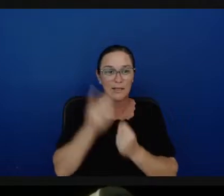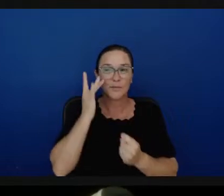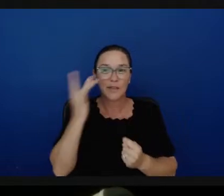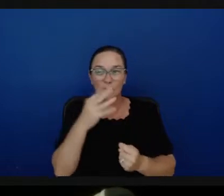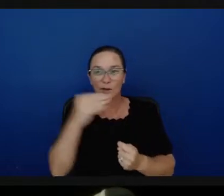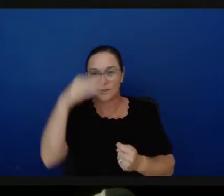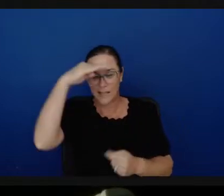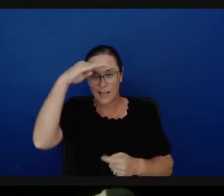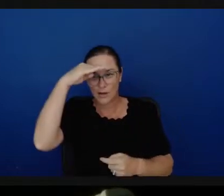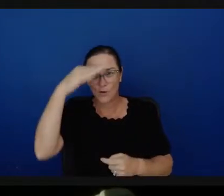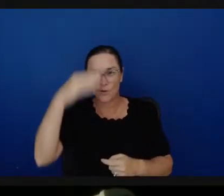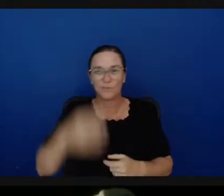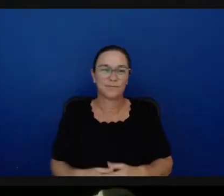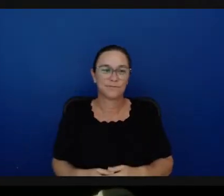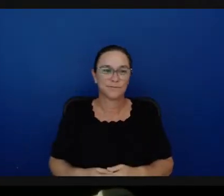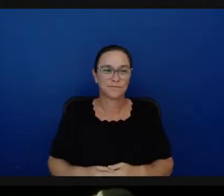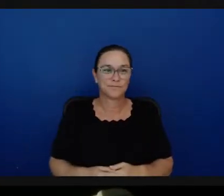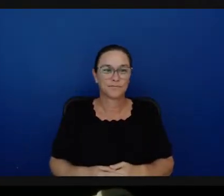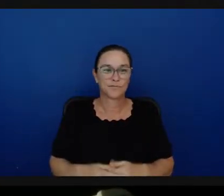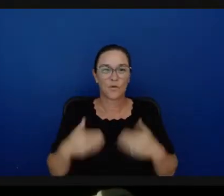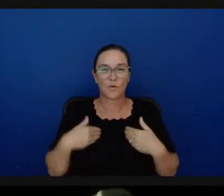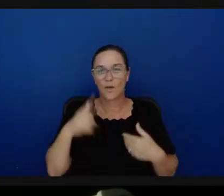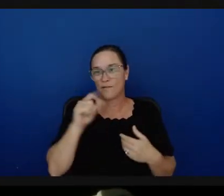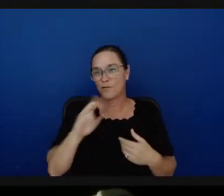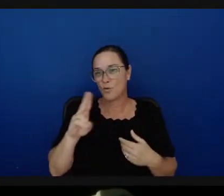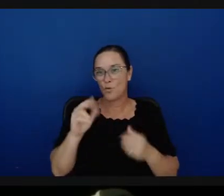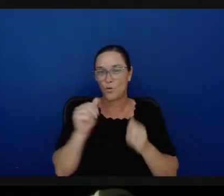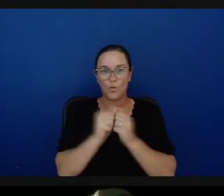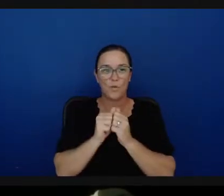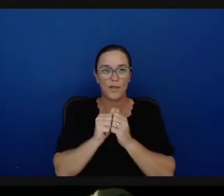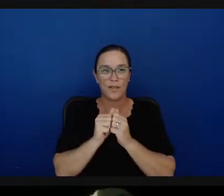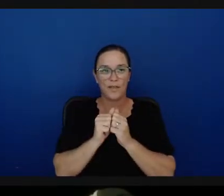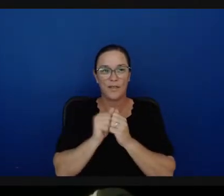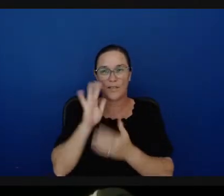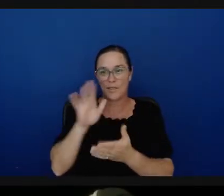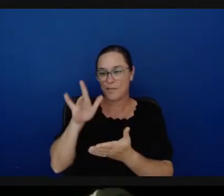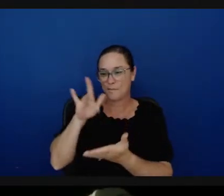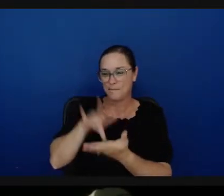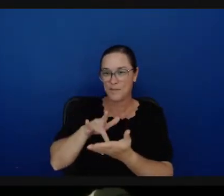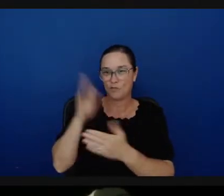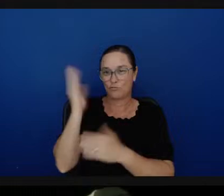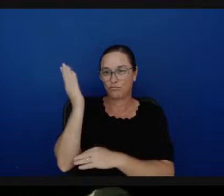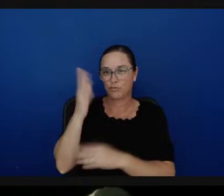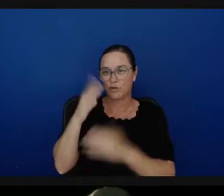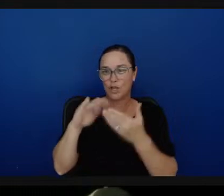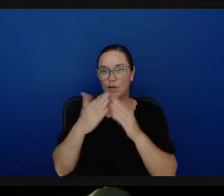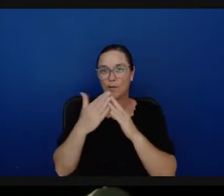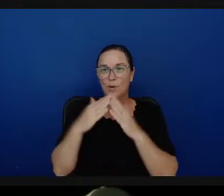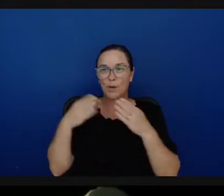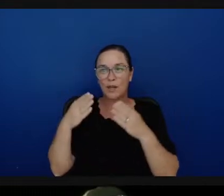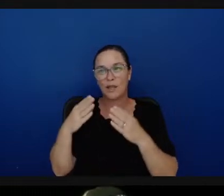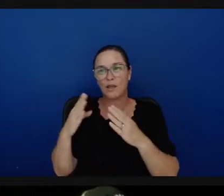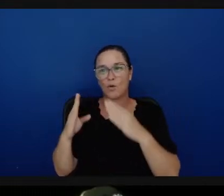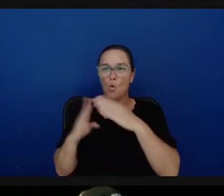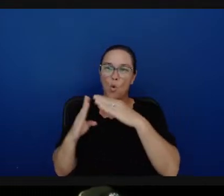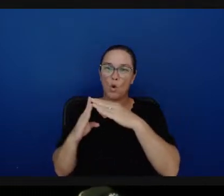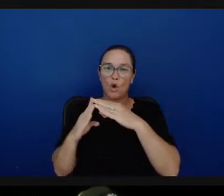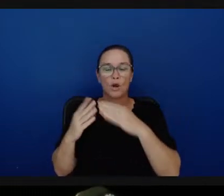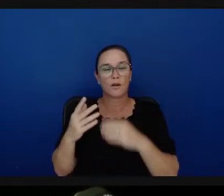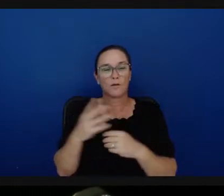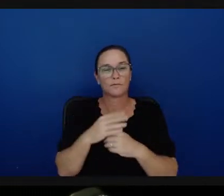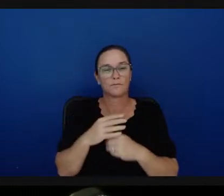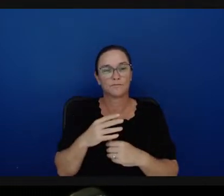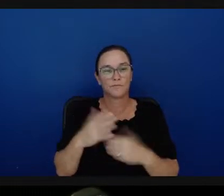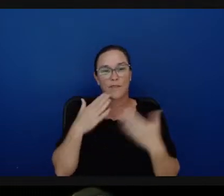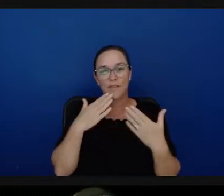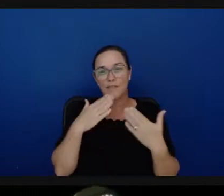top. We got Lou with our mid-roll and community corner on our back end producing as well, manning the chat. Mahalo,